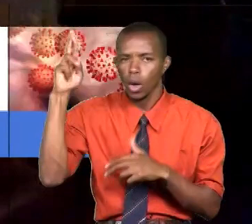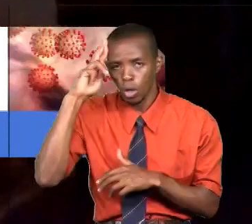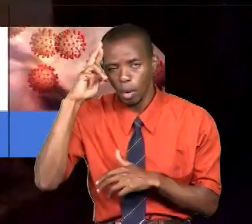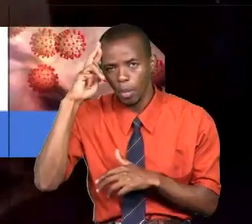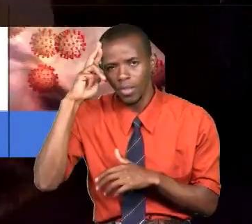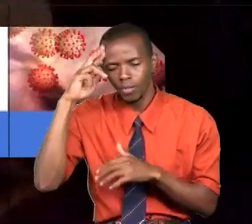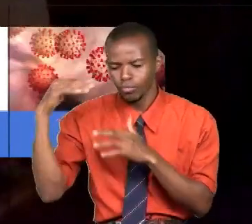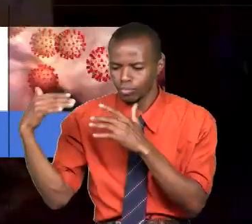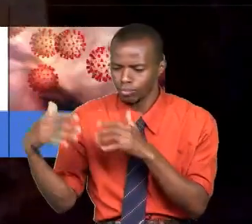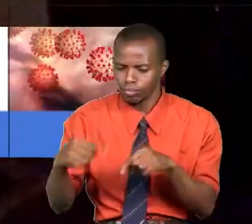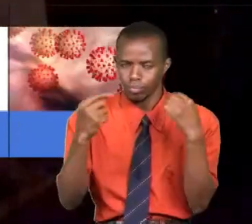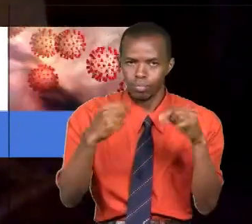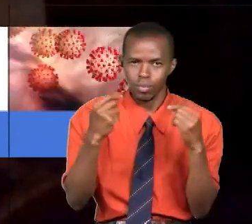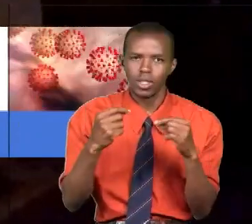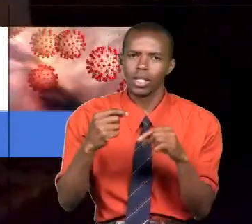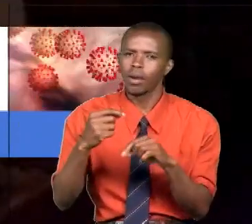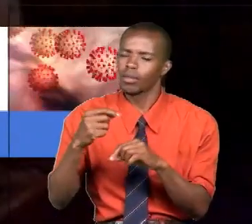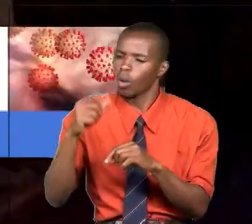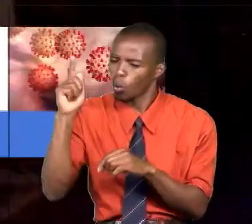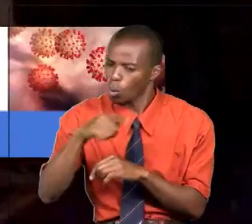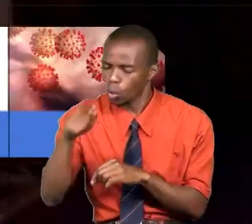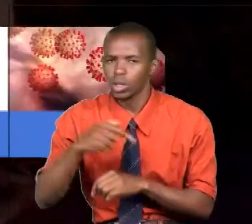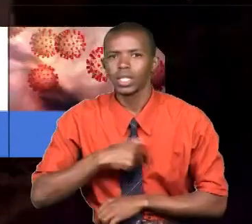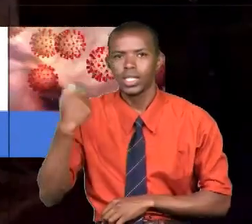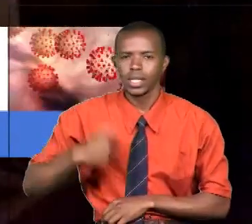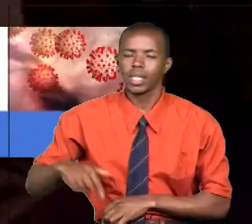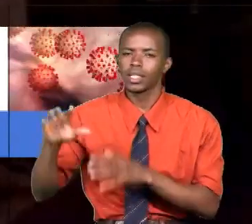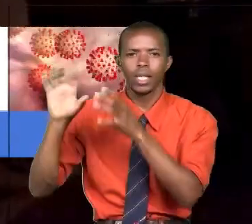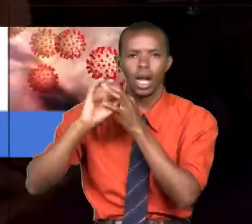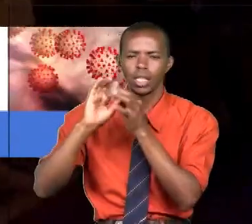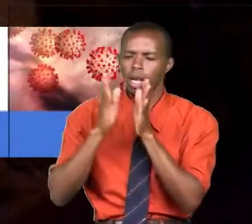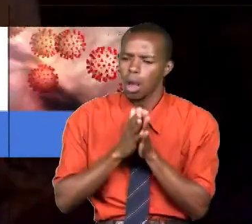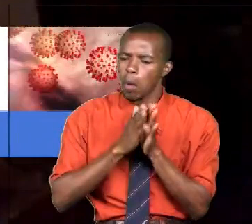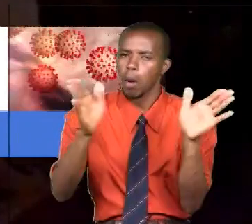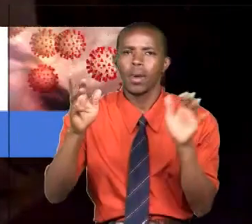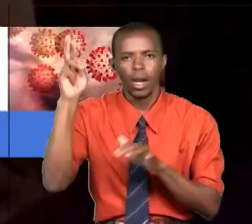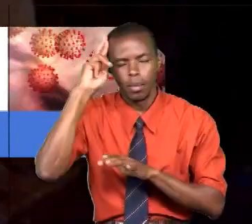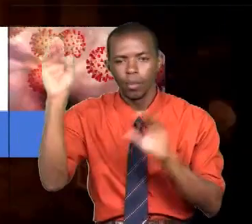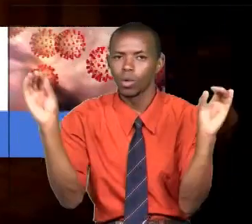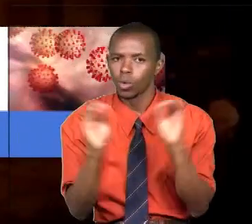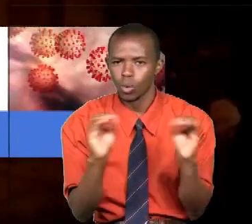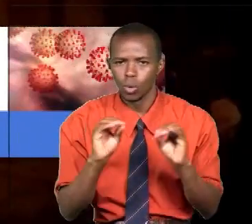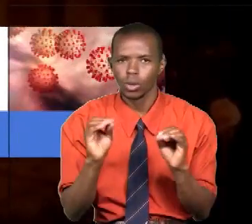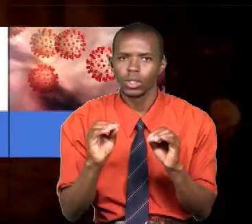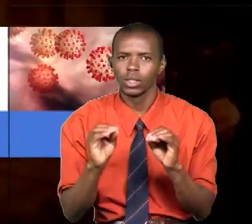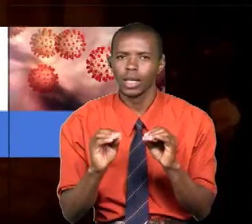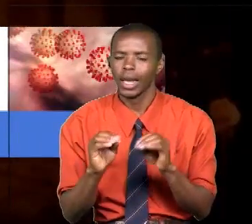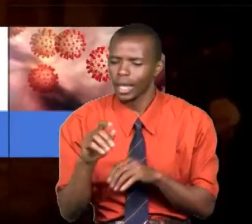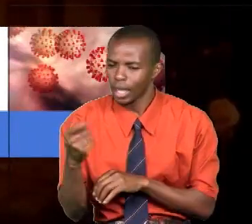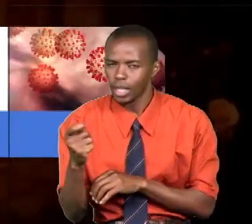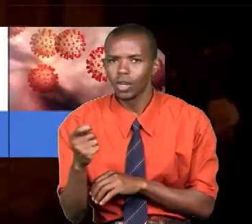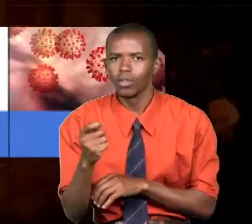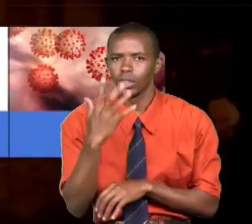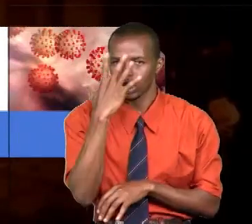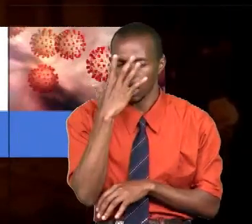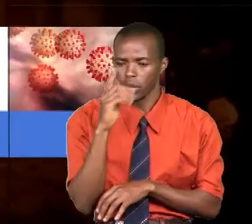crackdown that is a taboo topic in mainland China, where it cannot be publicly commemorated. Known as the Pillar of Shame, the statue statue was